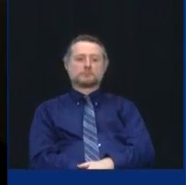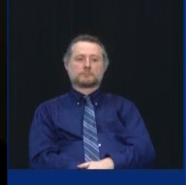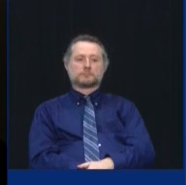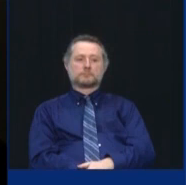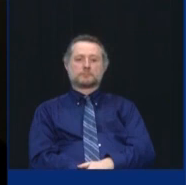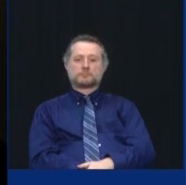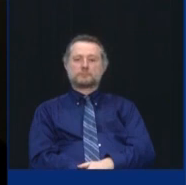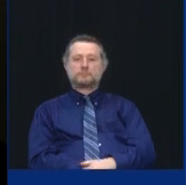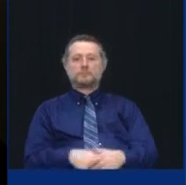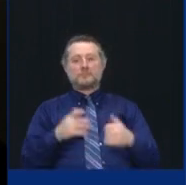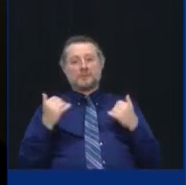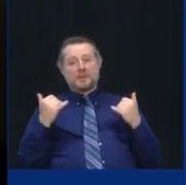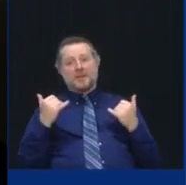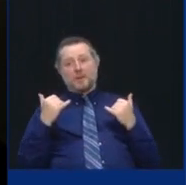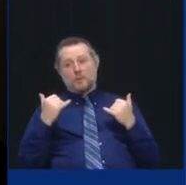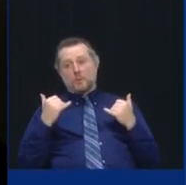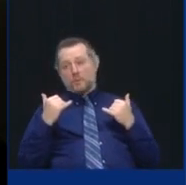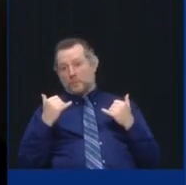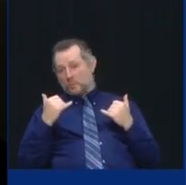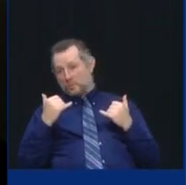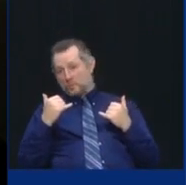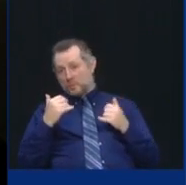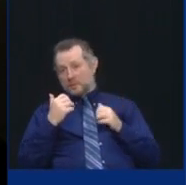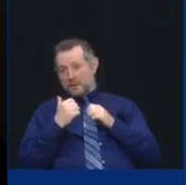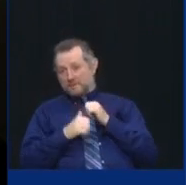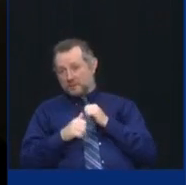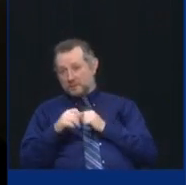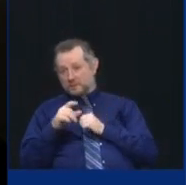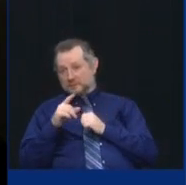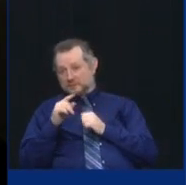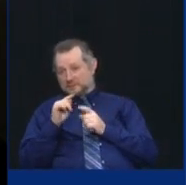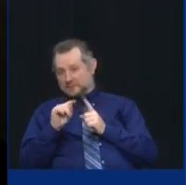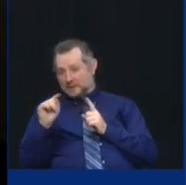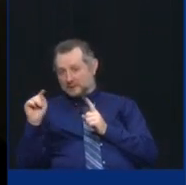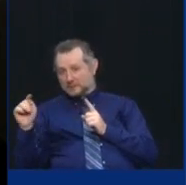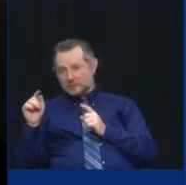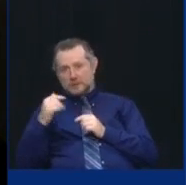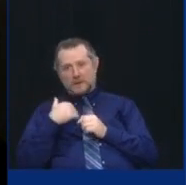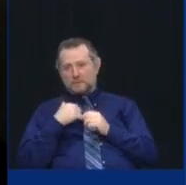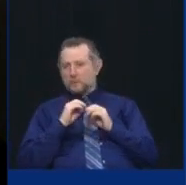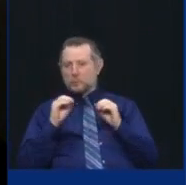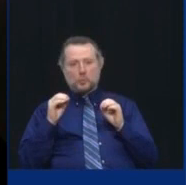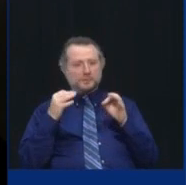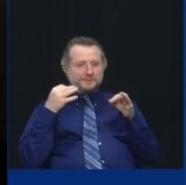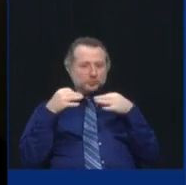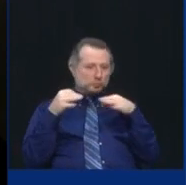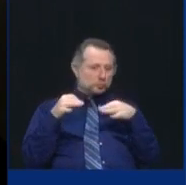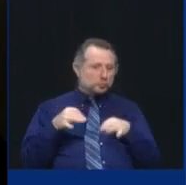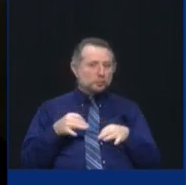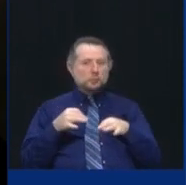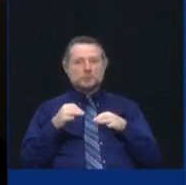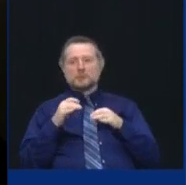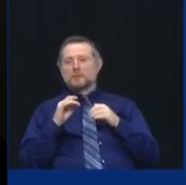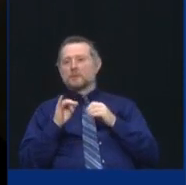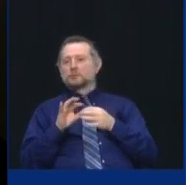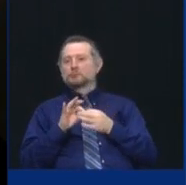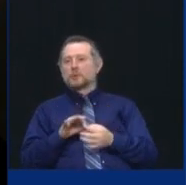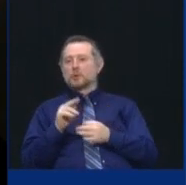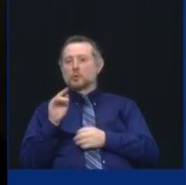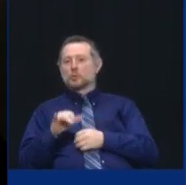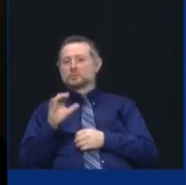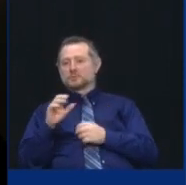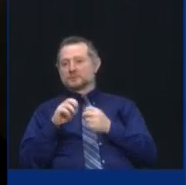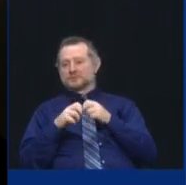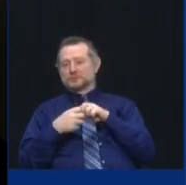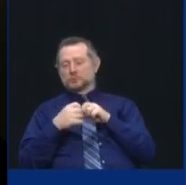Right now with a passport at those sites, but not every site, right, has gotten all of the instructions for it because it's mostly a New York City issue, but we're working on